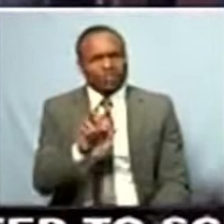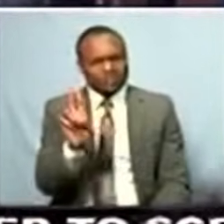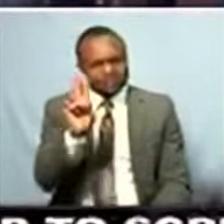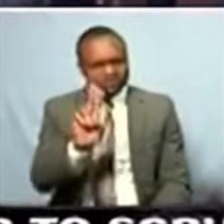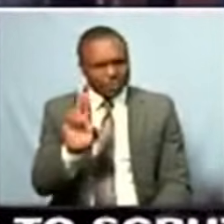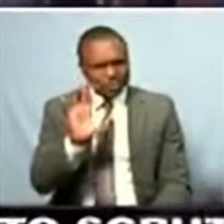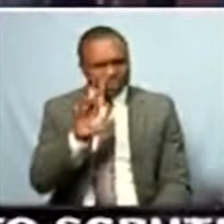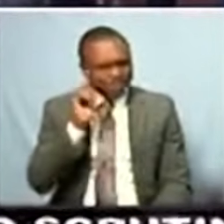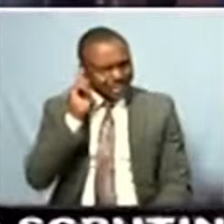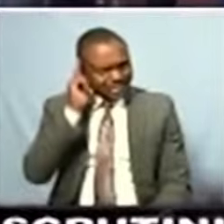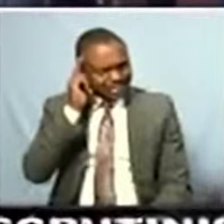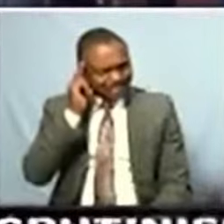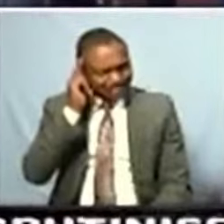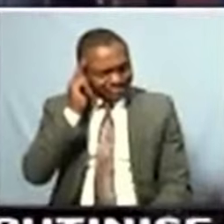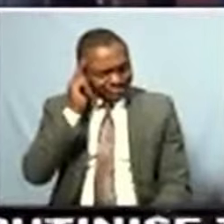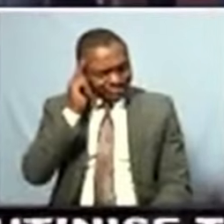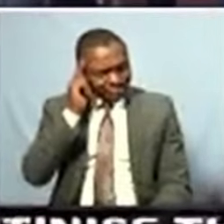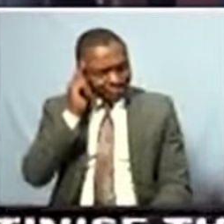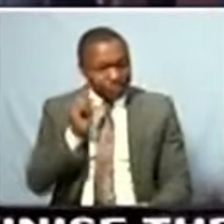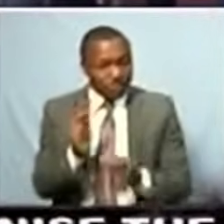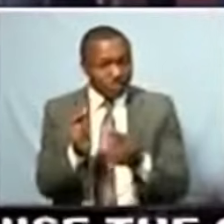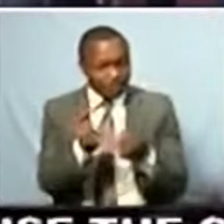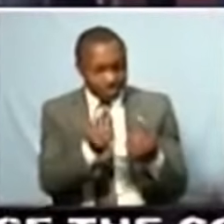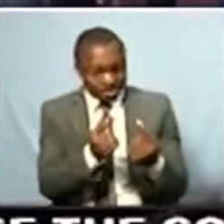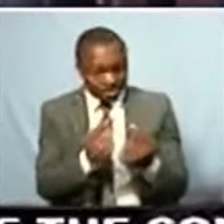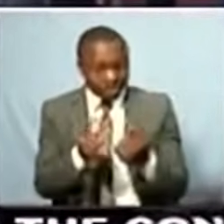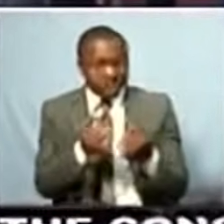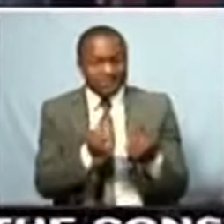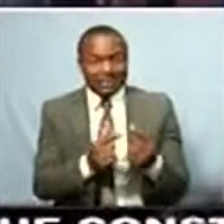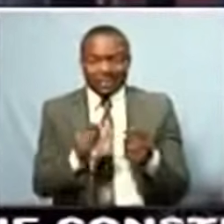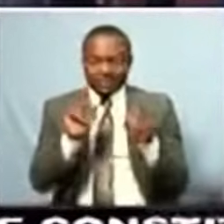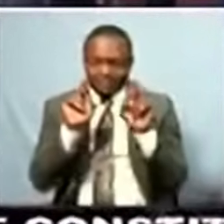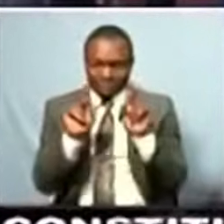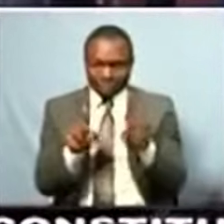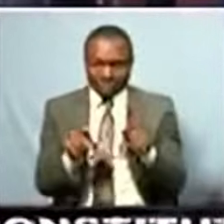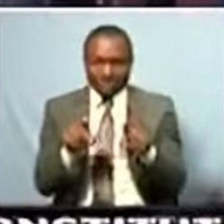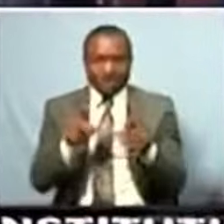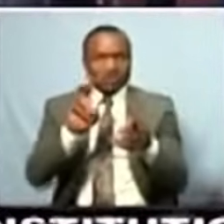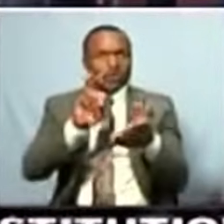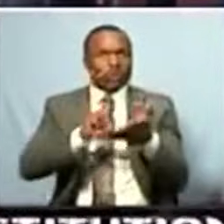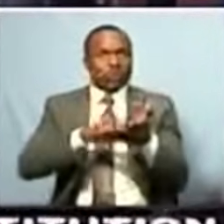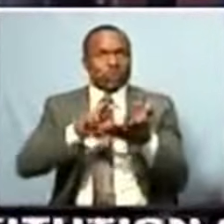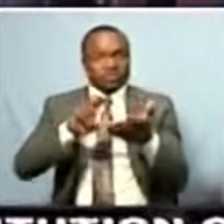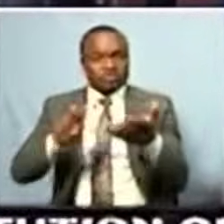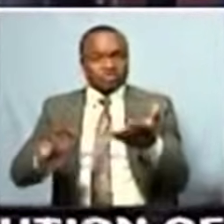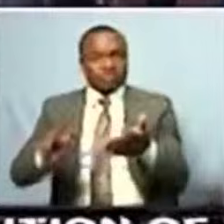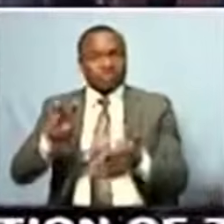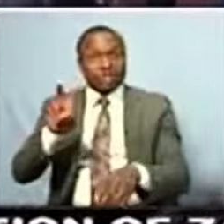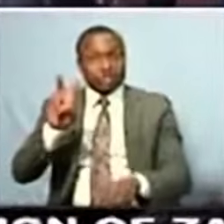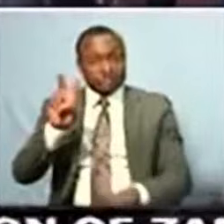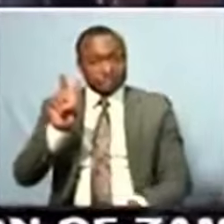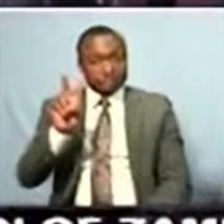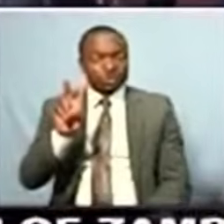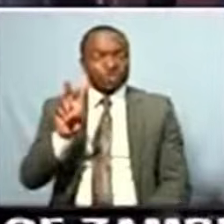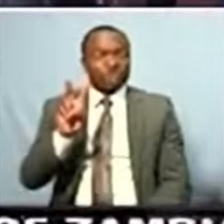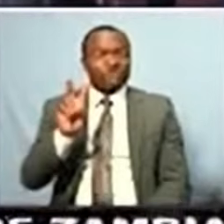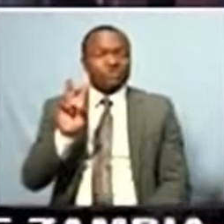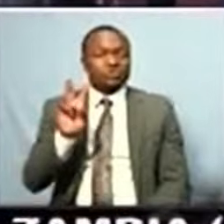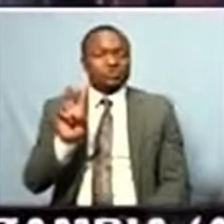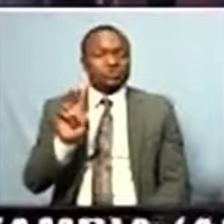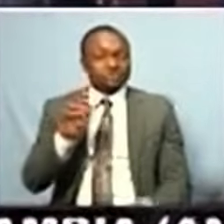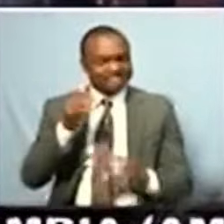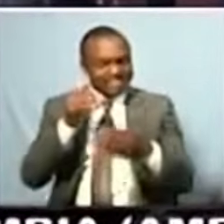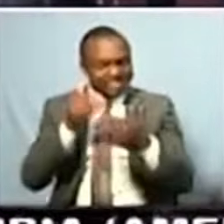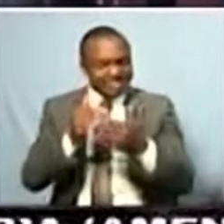your thoughts to a situation where a candidate withdraws too close to the holding of